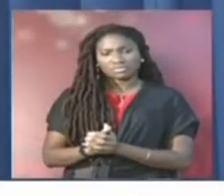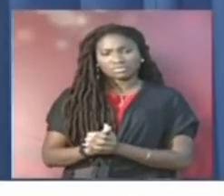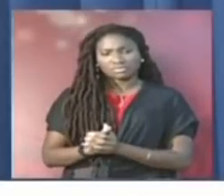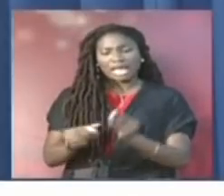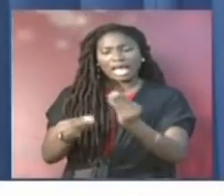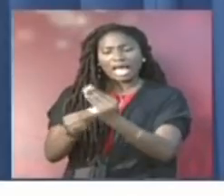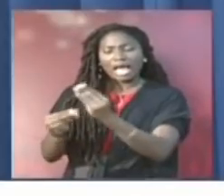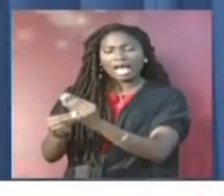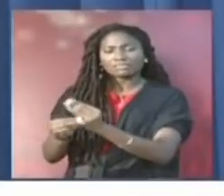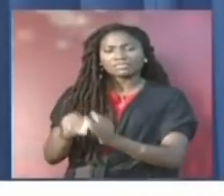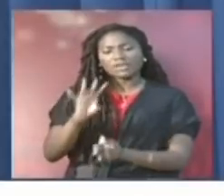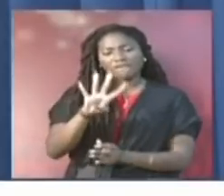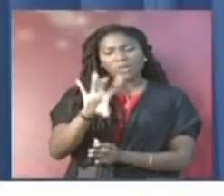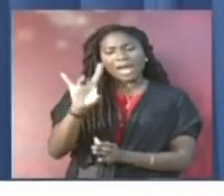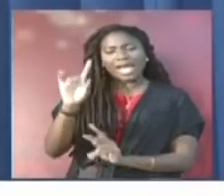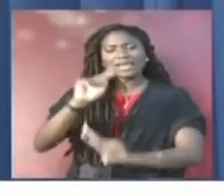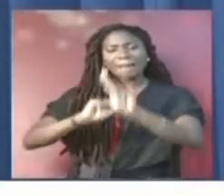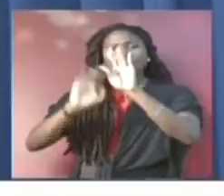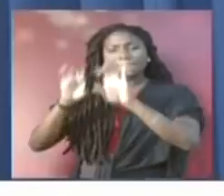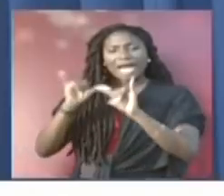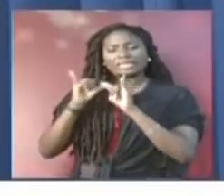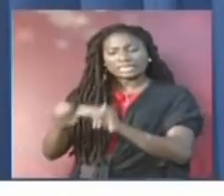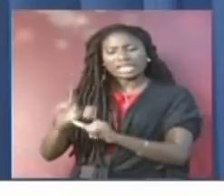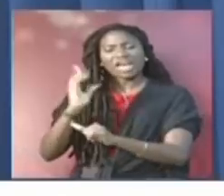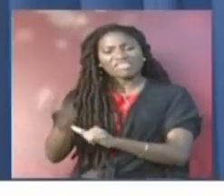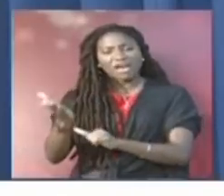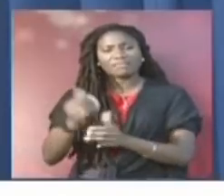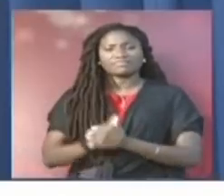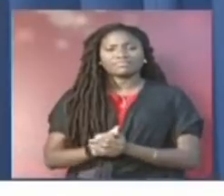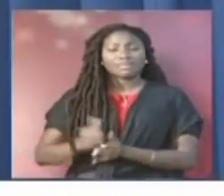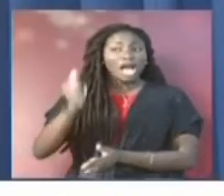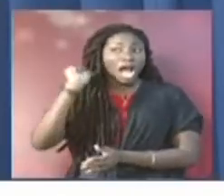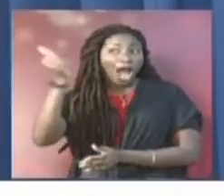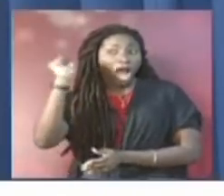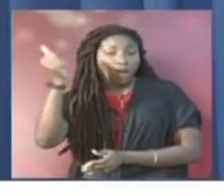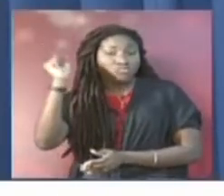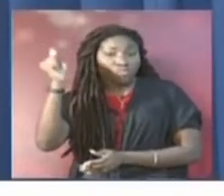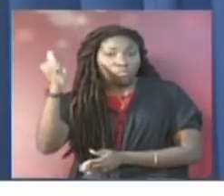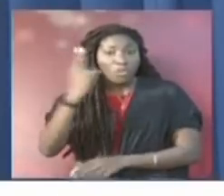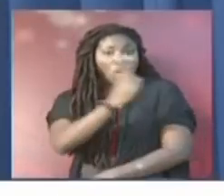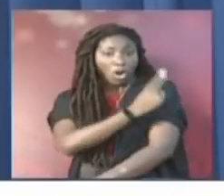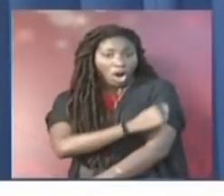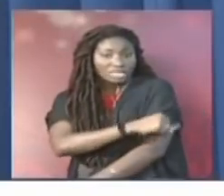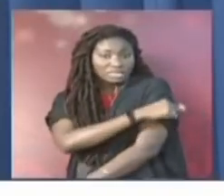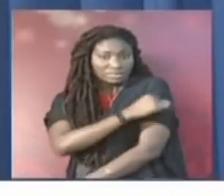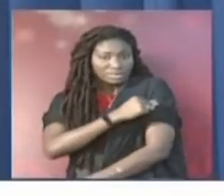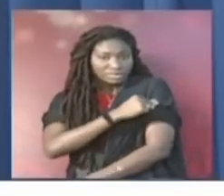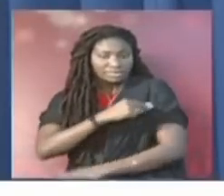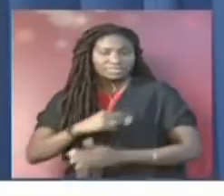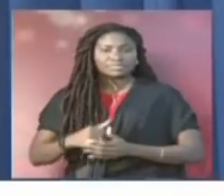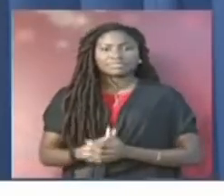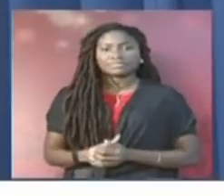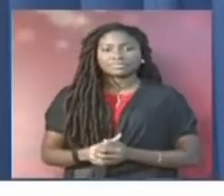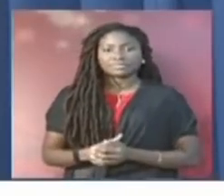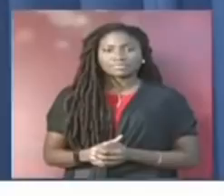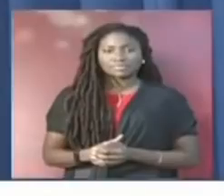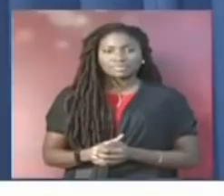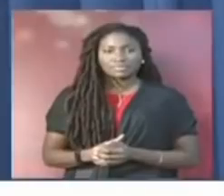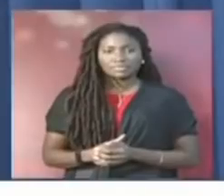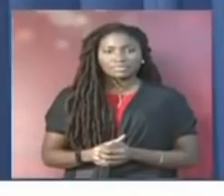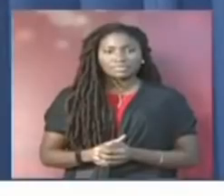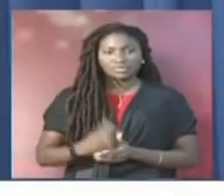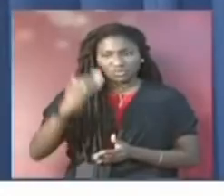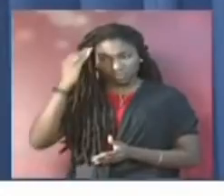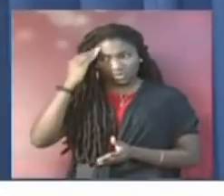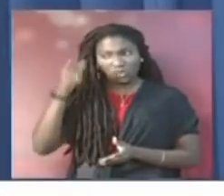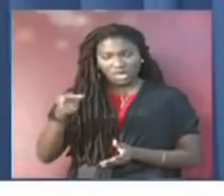us a total of 48. At the Arima General Hospital, which, as you know, we had to take back into the COVID system,